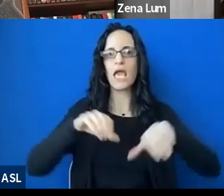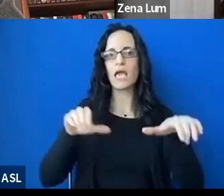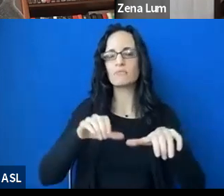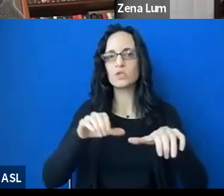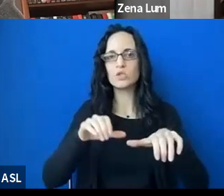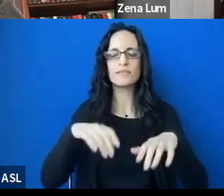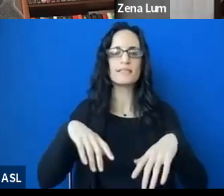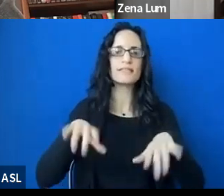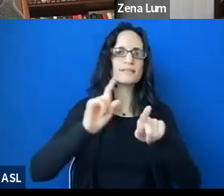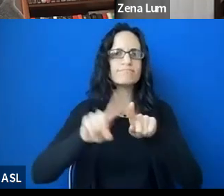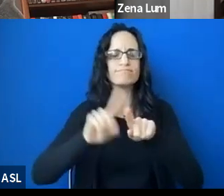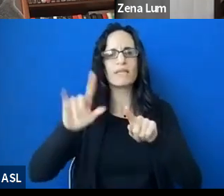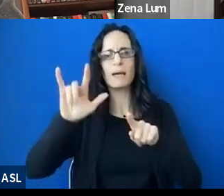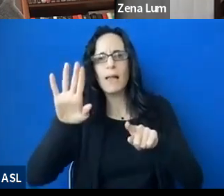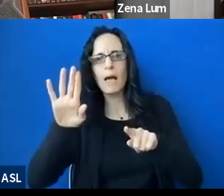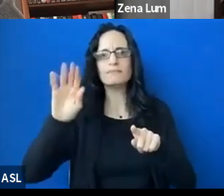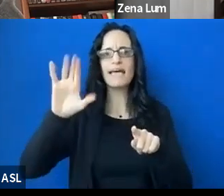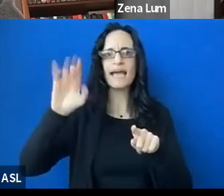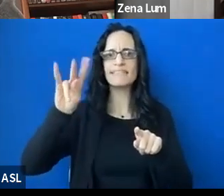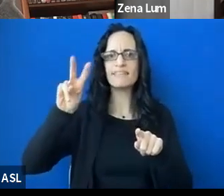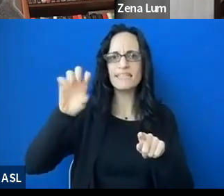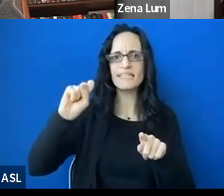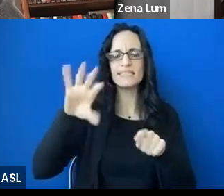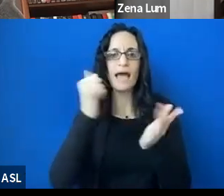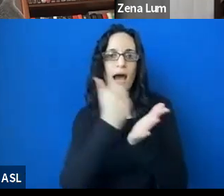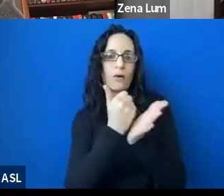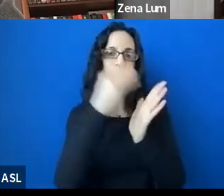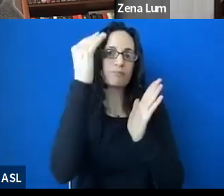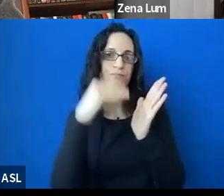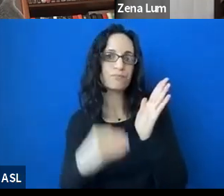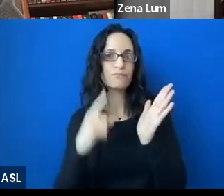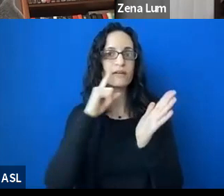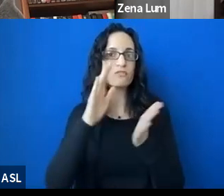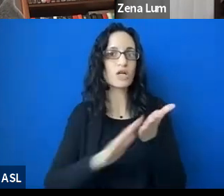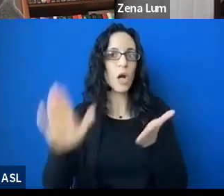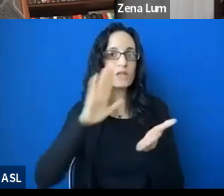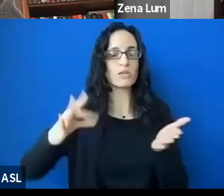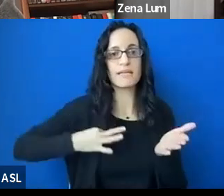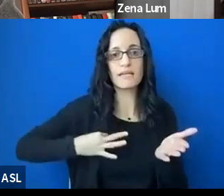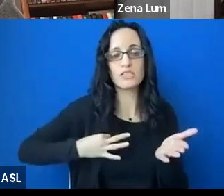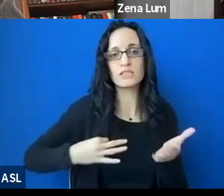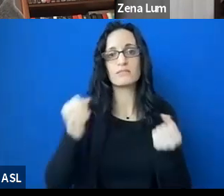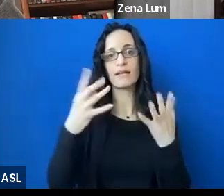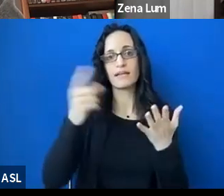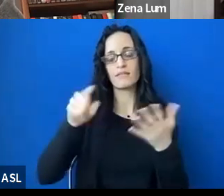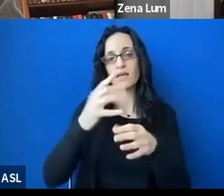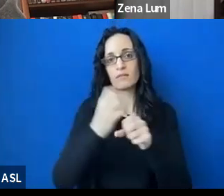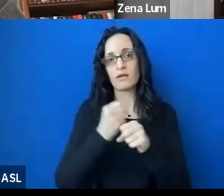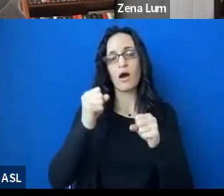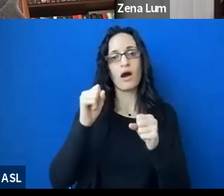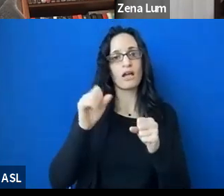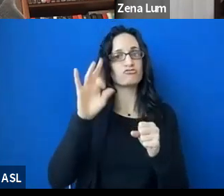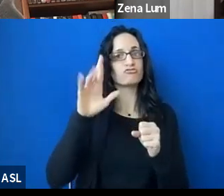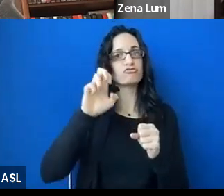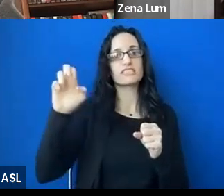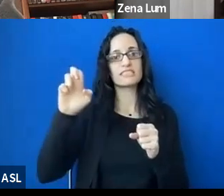It enhanced their college admissions applications. Most of them got free rides to college. And